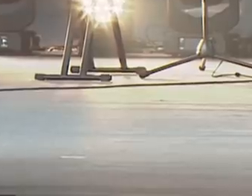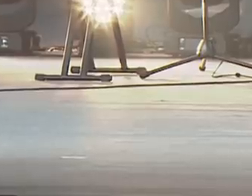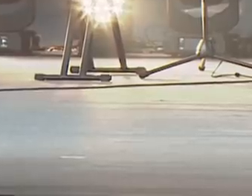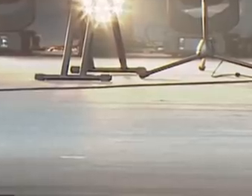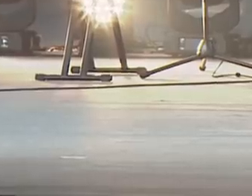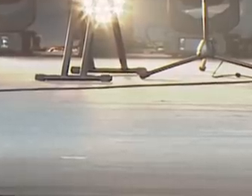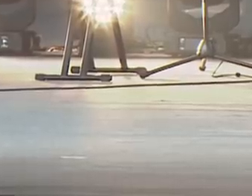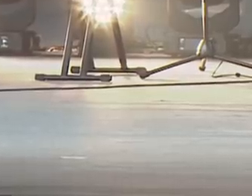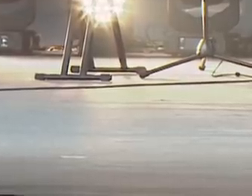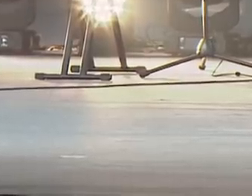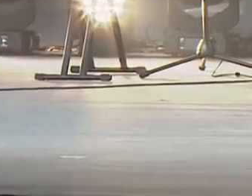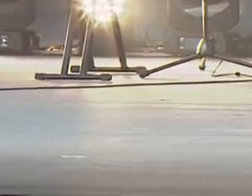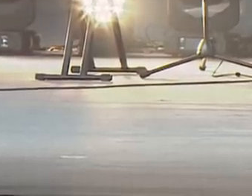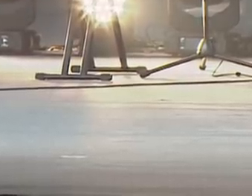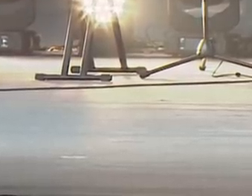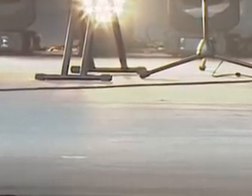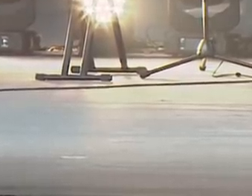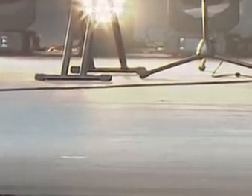forgive their sin,